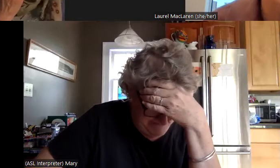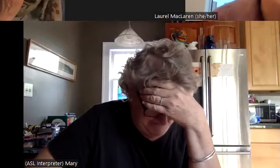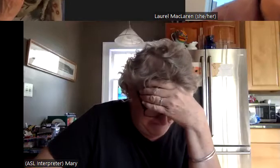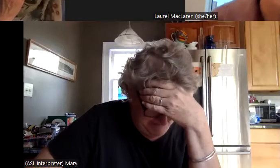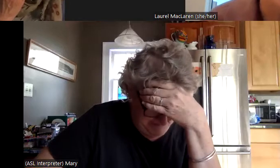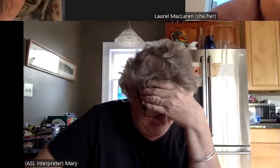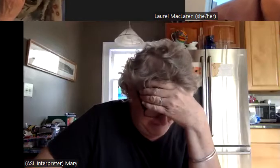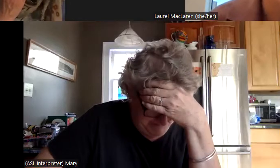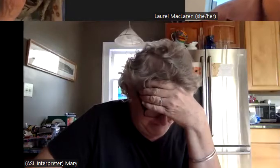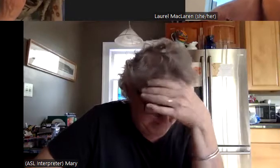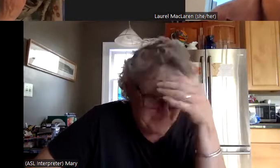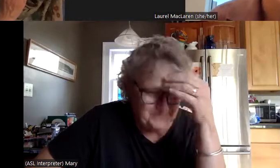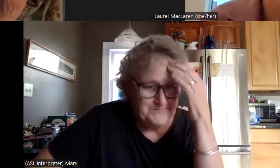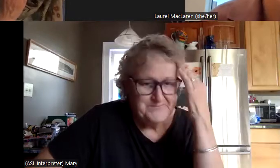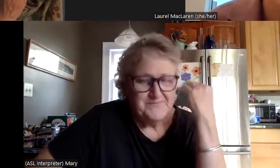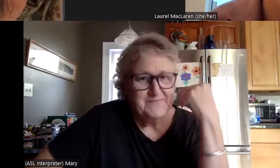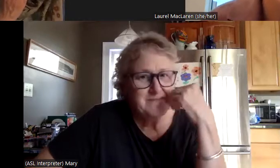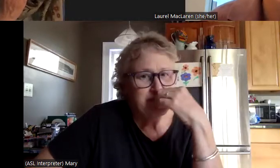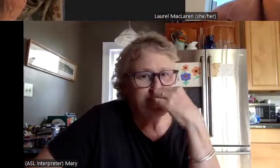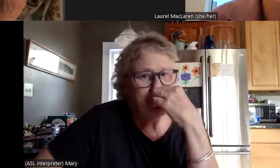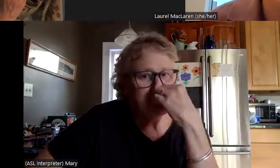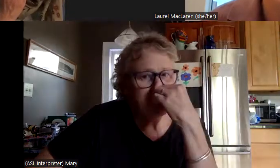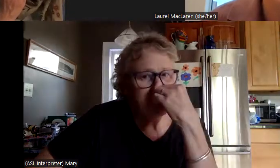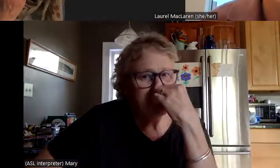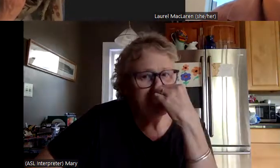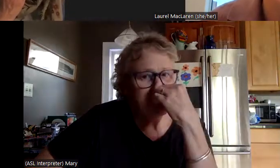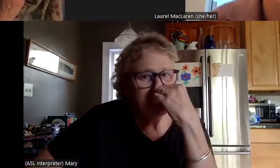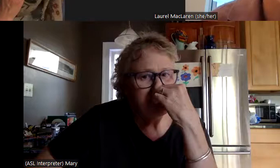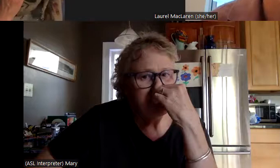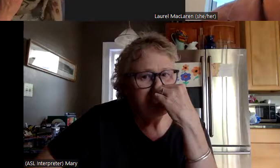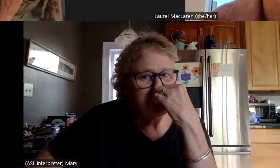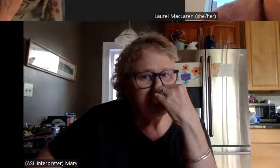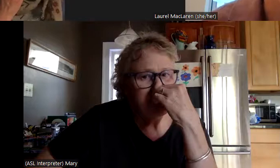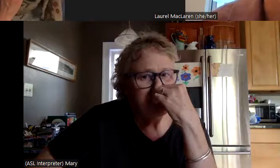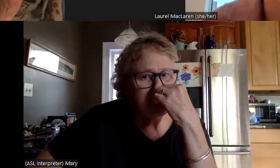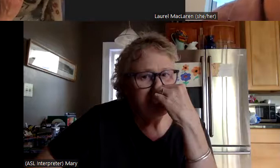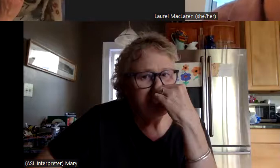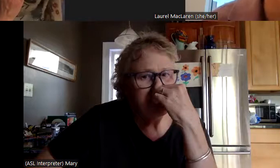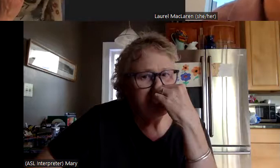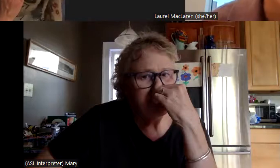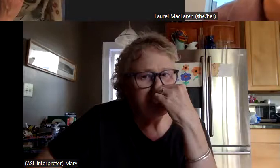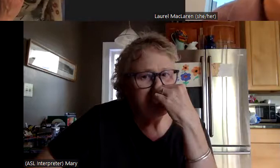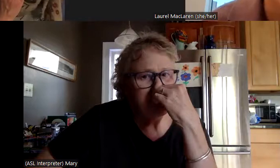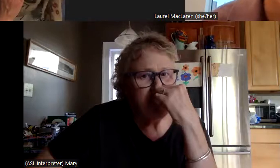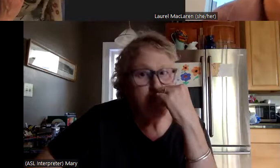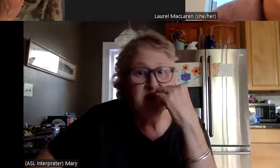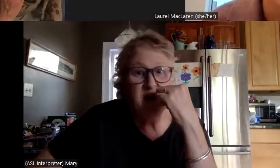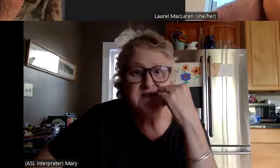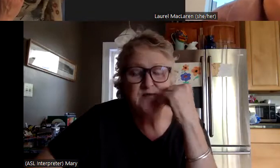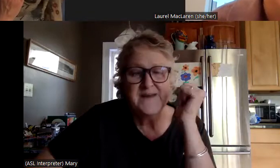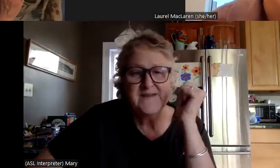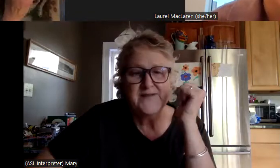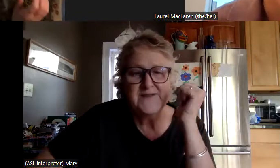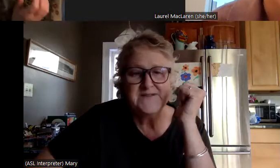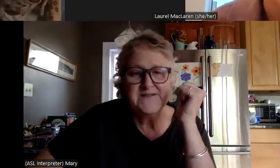and enclosures during the passing of the storm through Dade County. Jesus Christ. Oh my God,